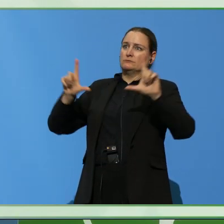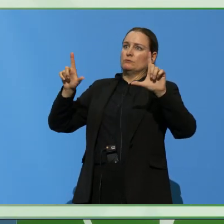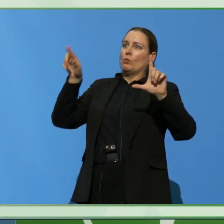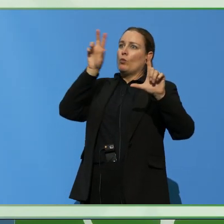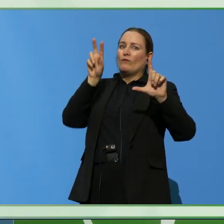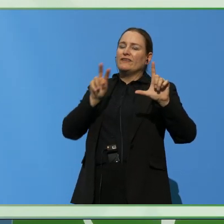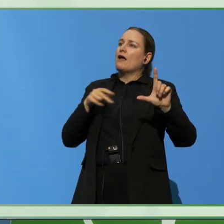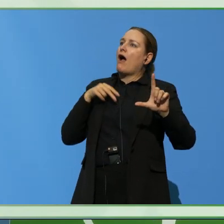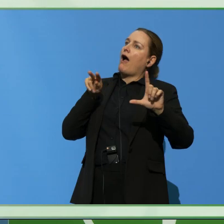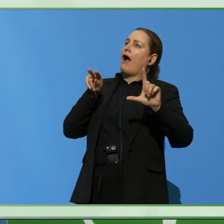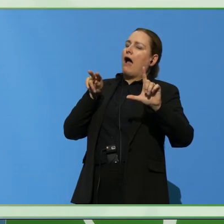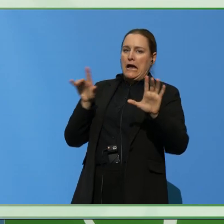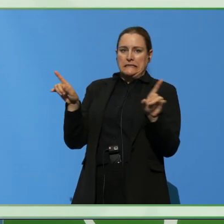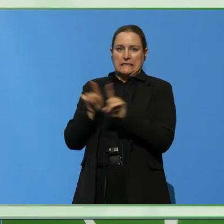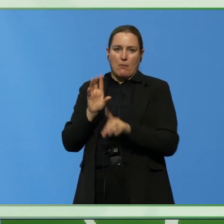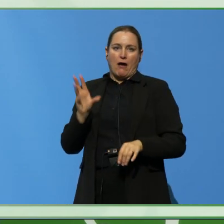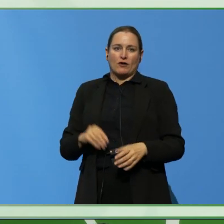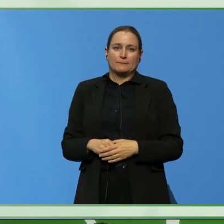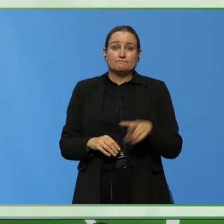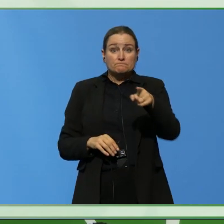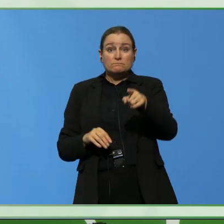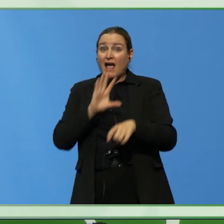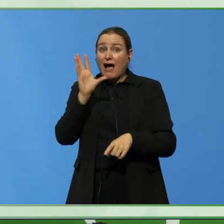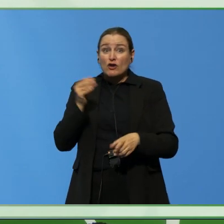Again, raise your hand if you've never been to Africa.